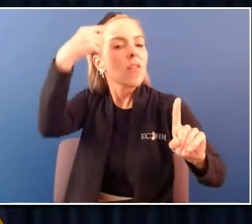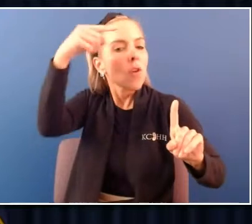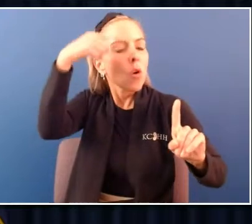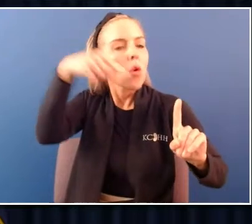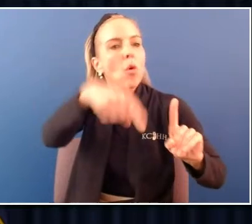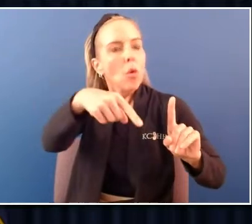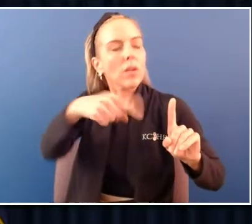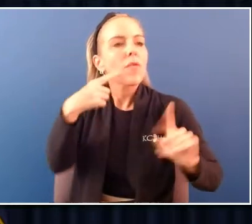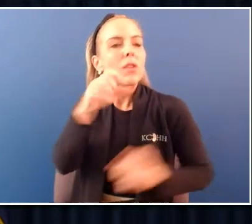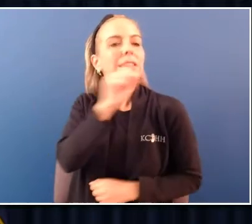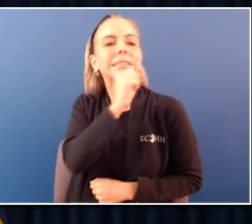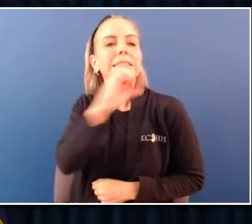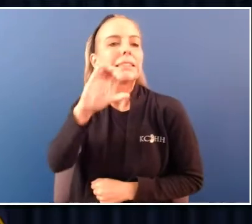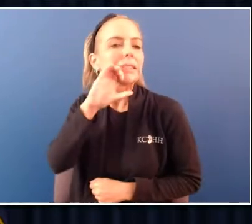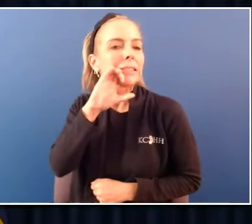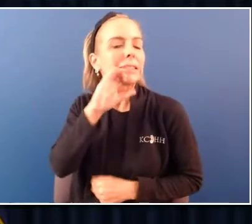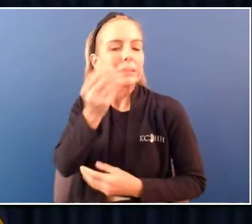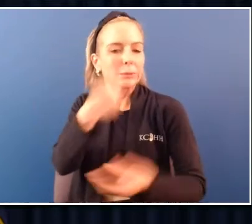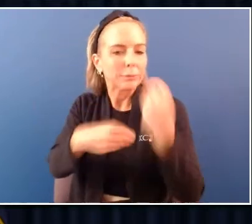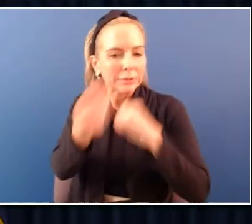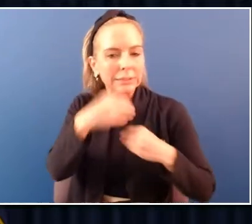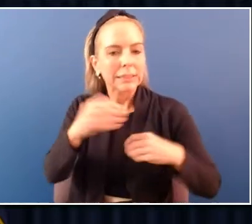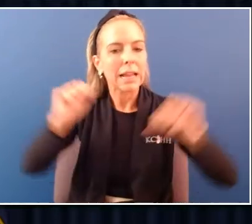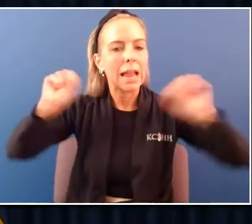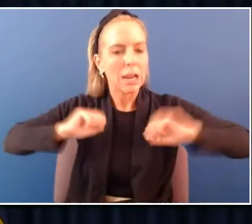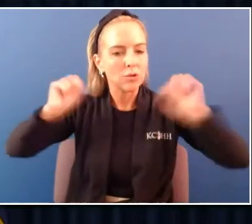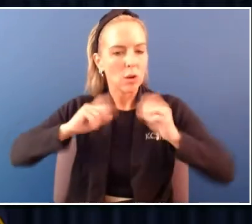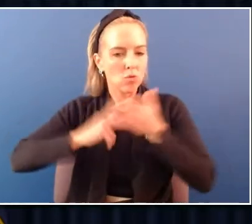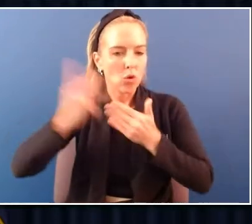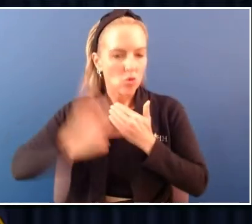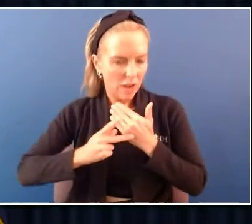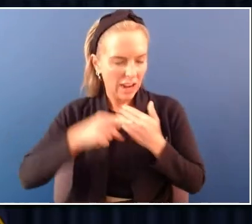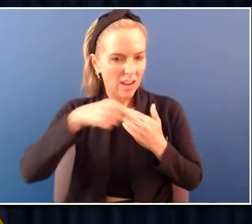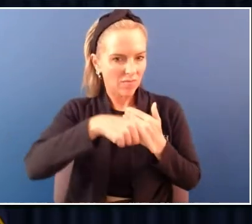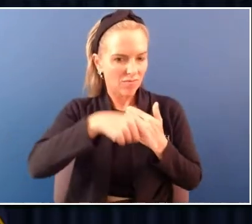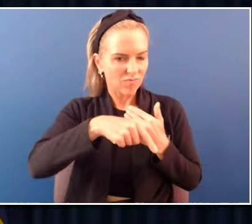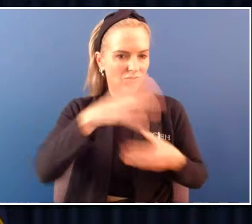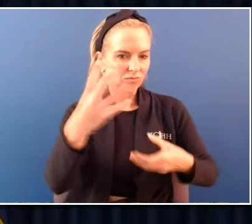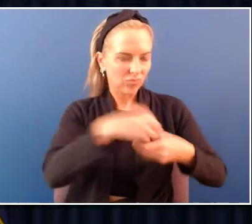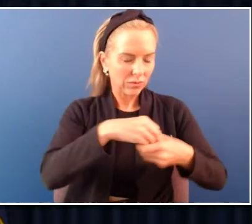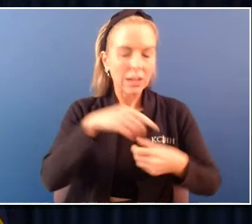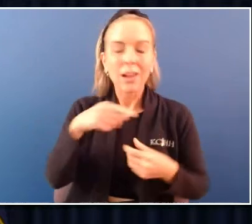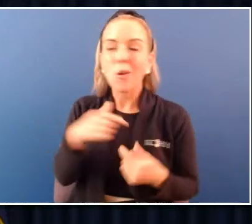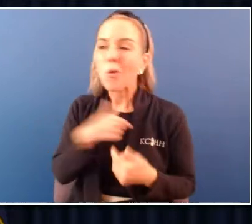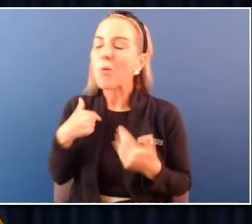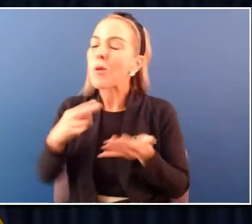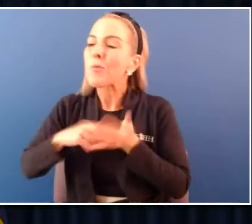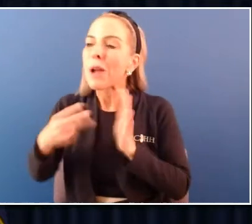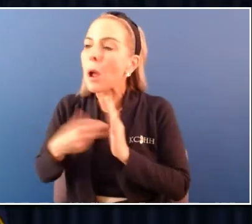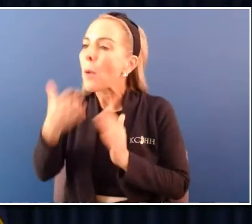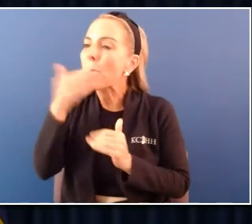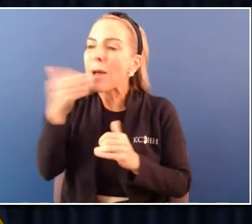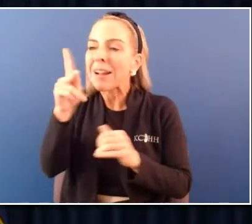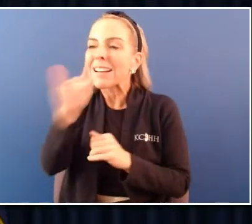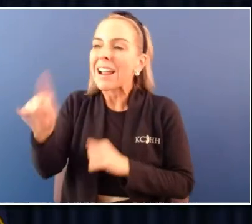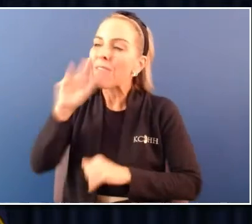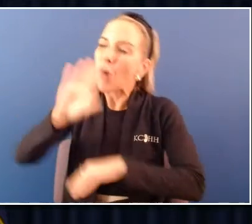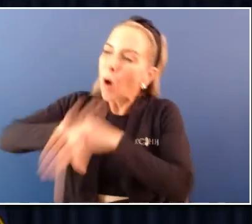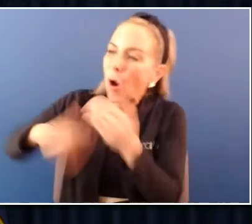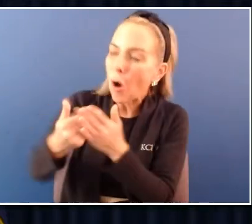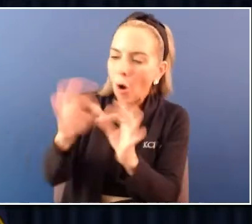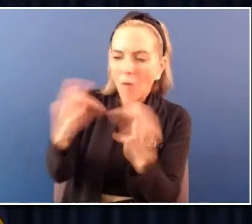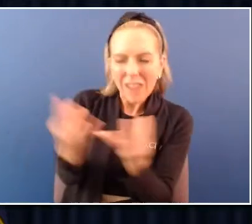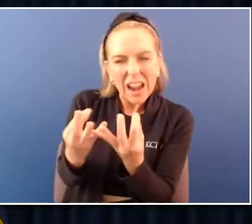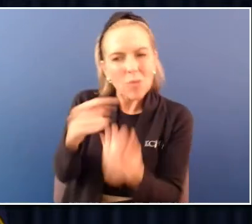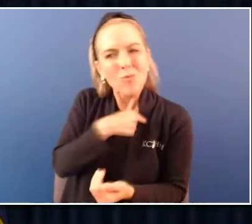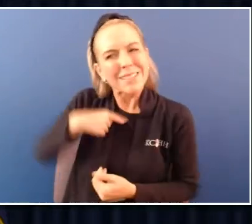senior citizens meal and exercise program. When we talk about building a better Kentucky for all our families, that means we have to support